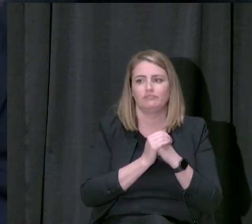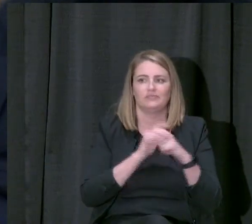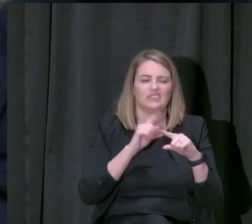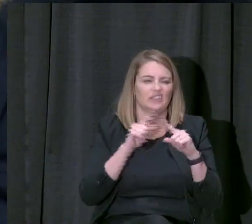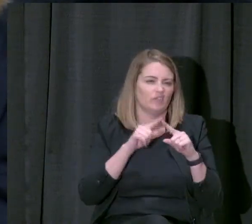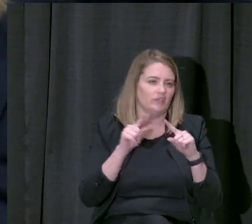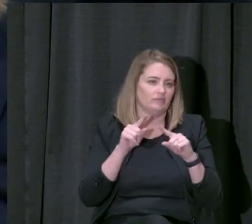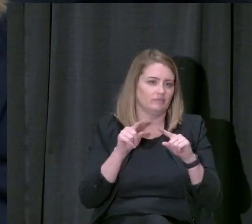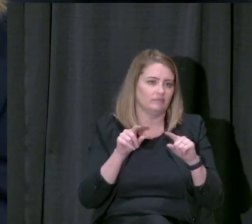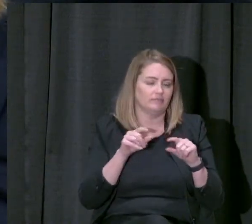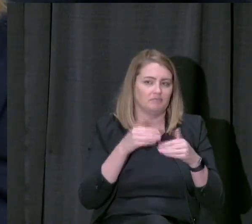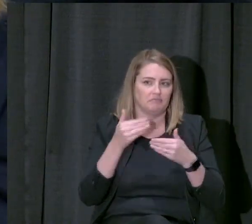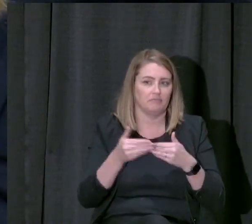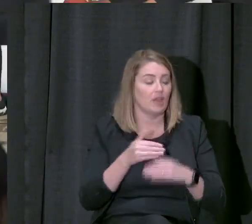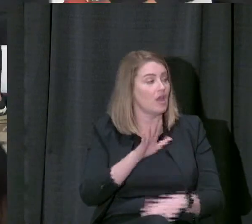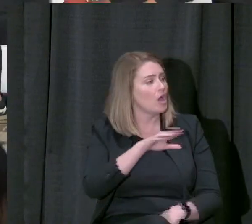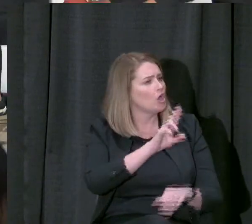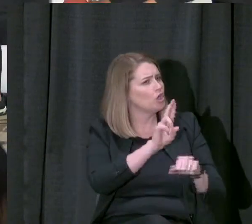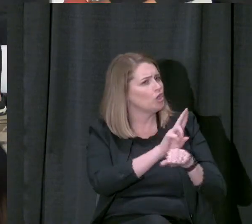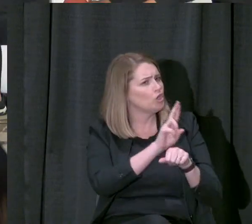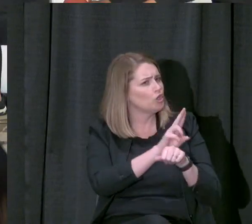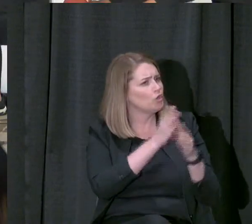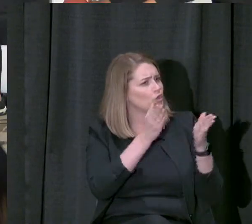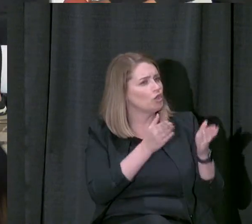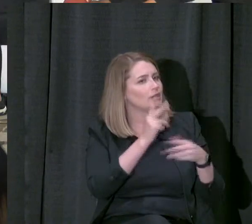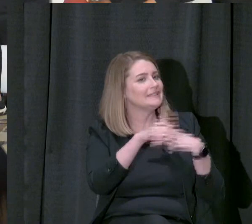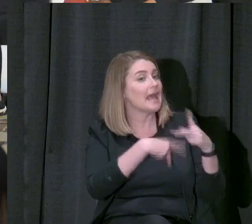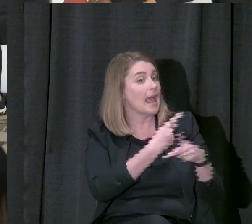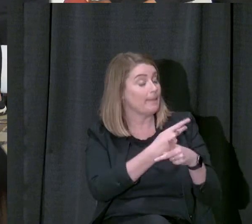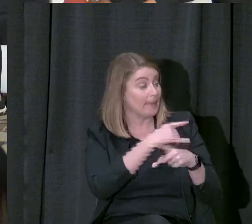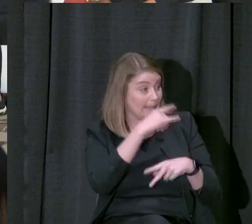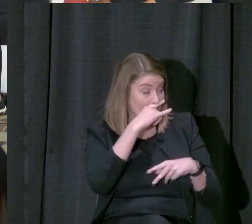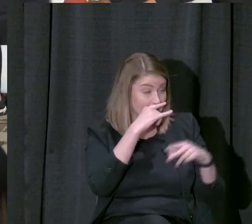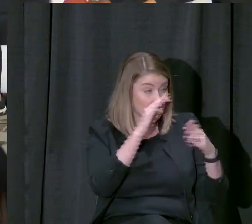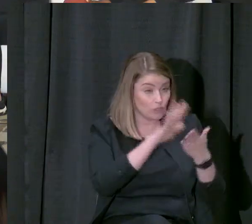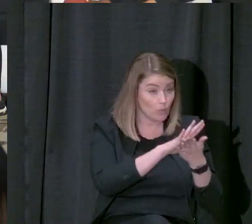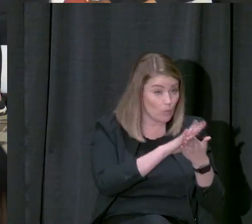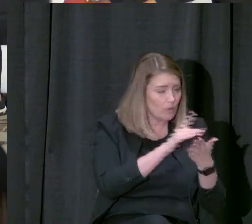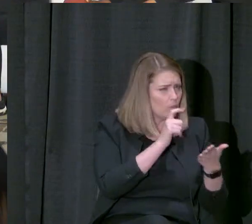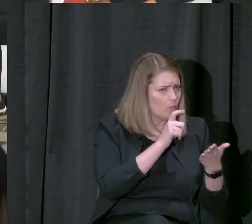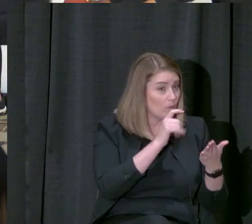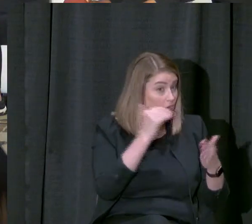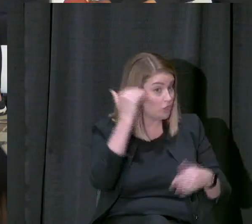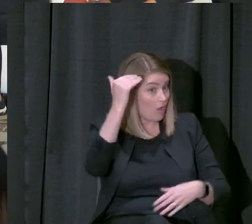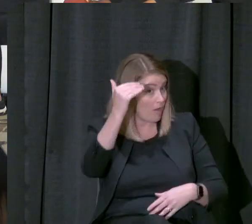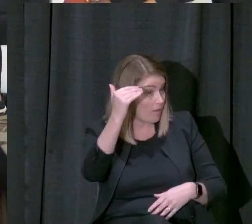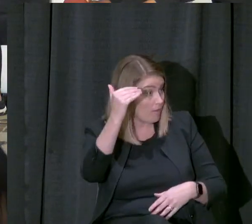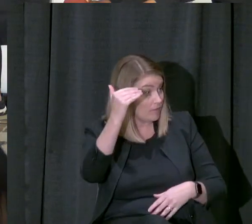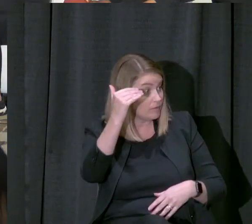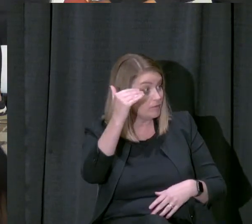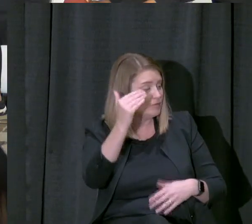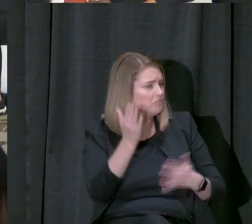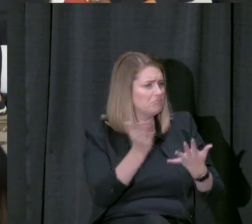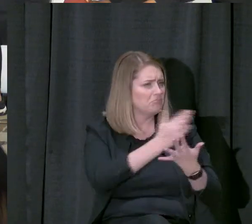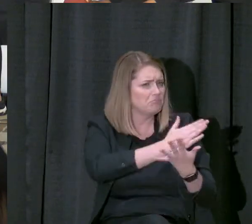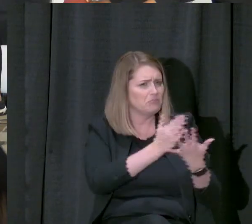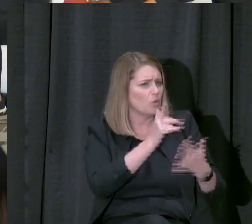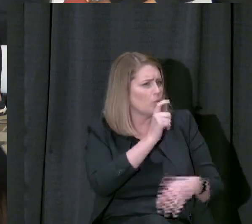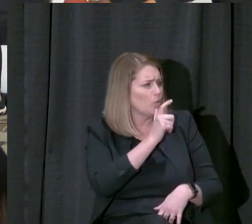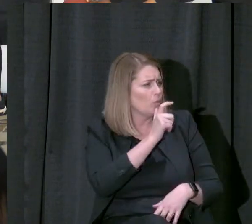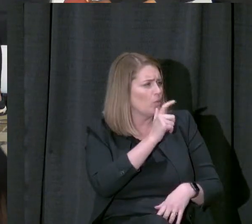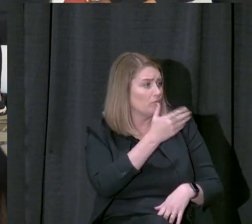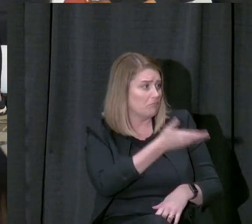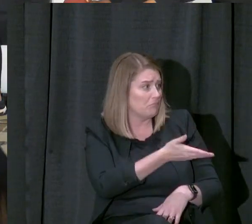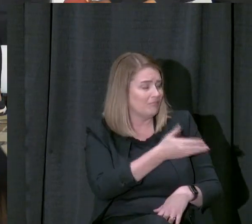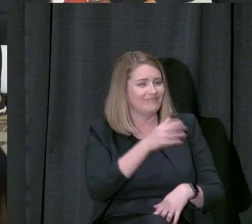actions, yeah. User types, kids at school, adults, who Yeah,